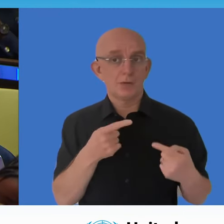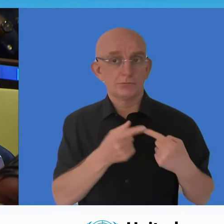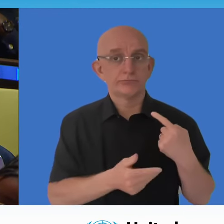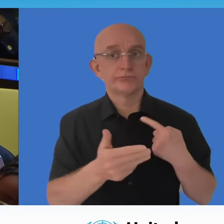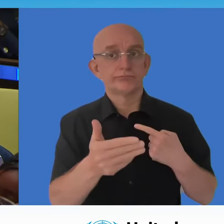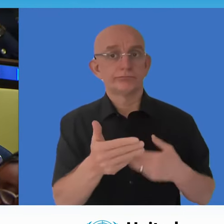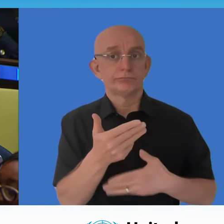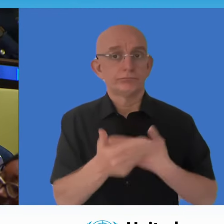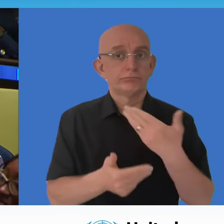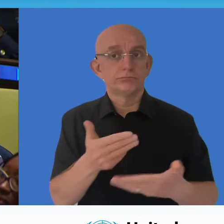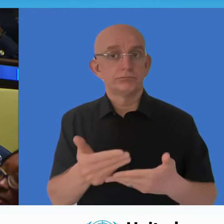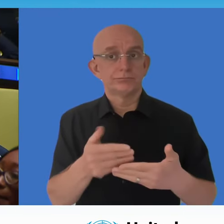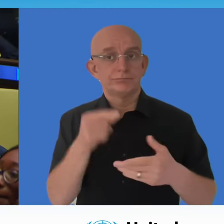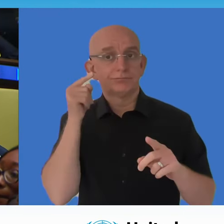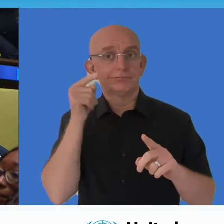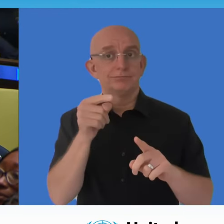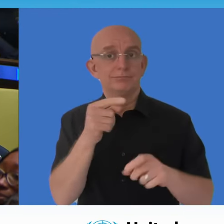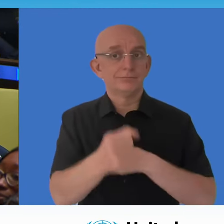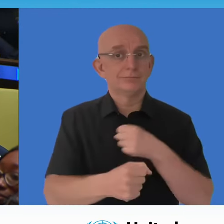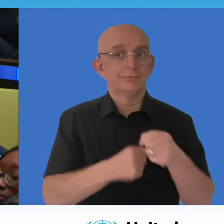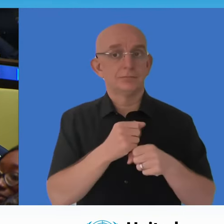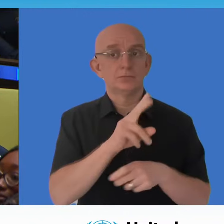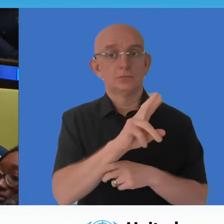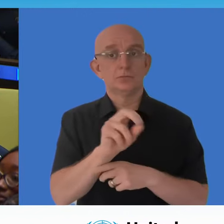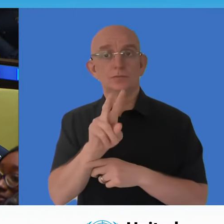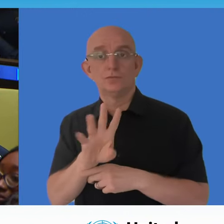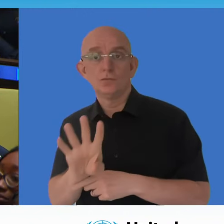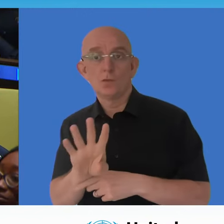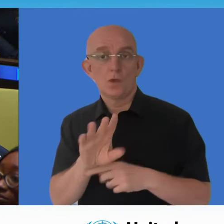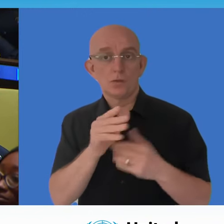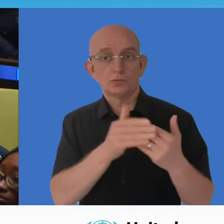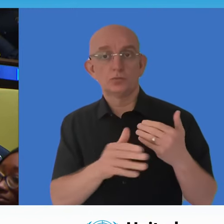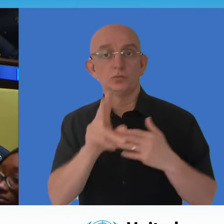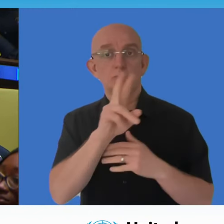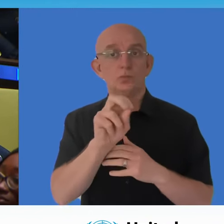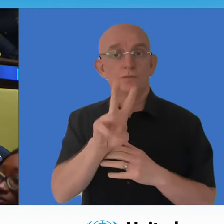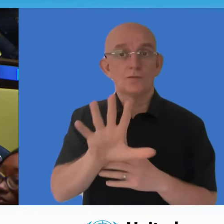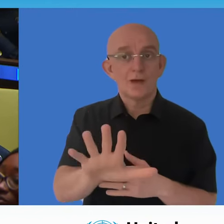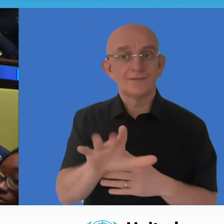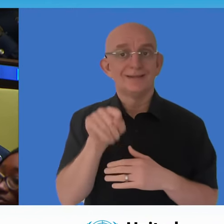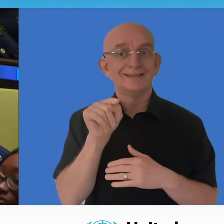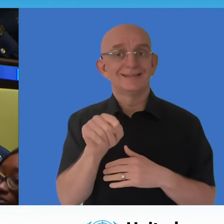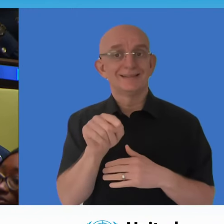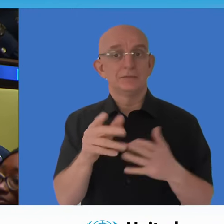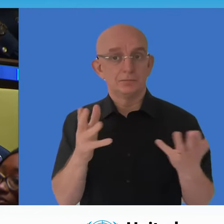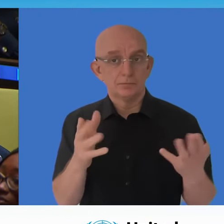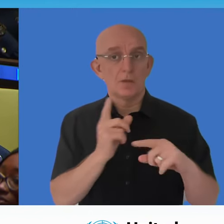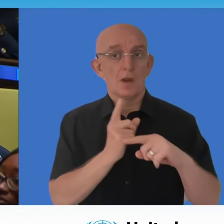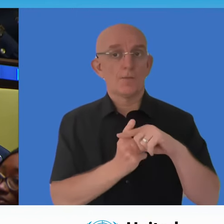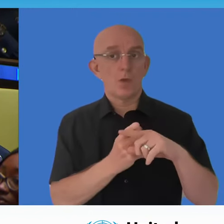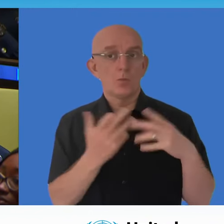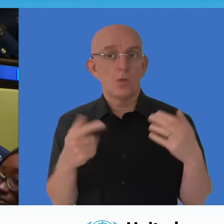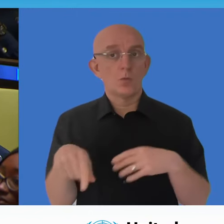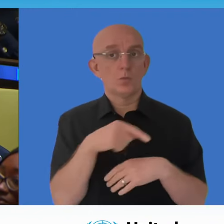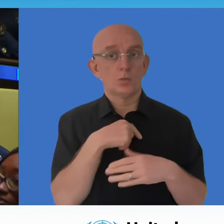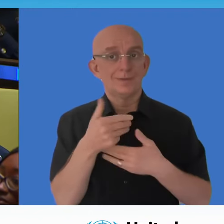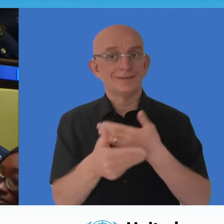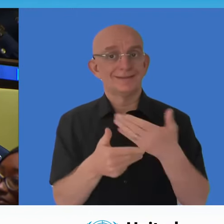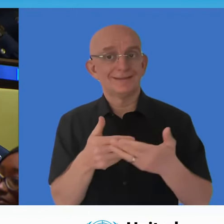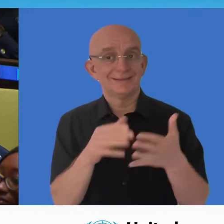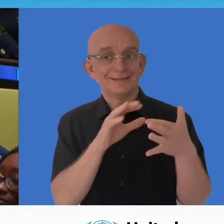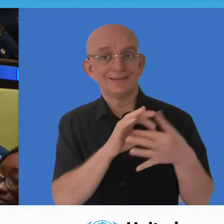till 2045. Furthermore, the upcoming Pact of the Future must reflect the needs of youth empowerment and